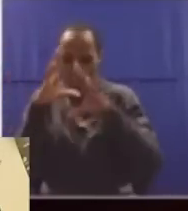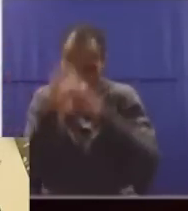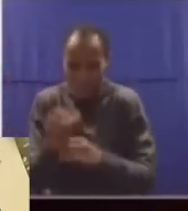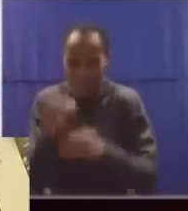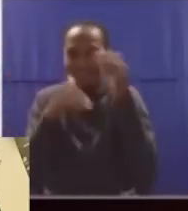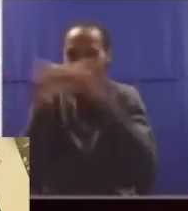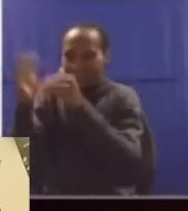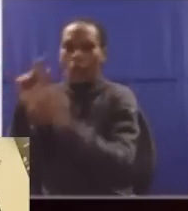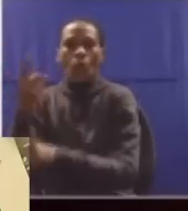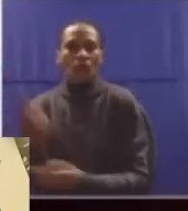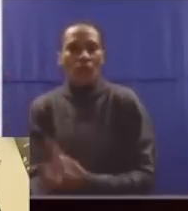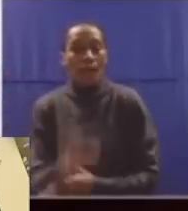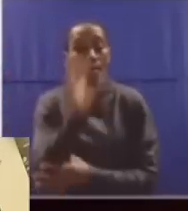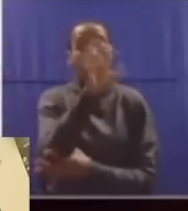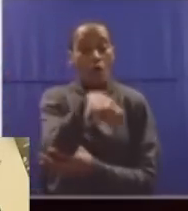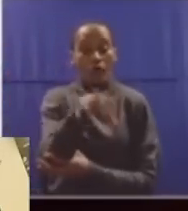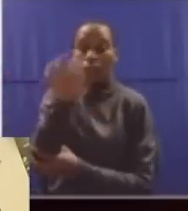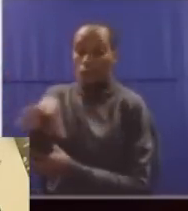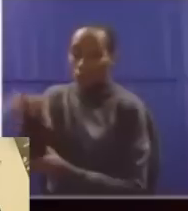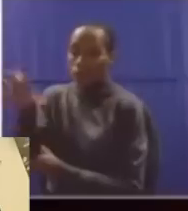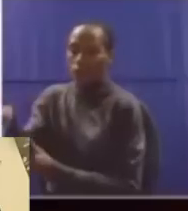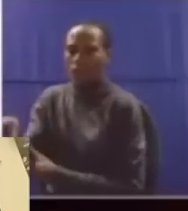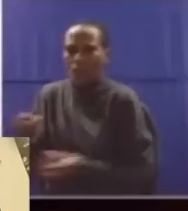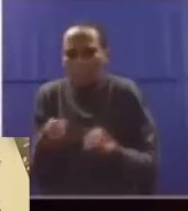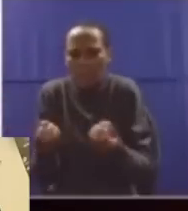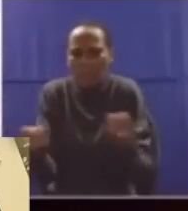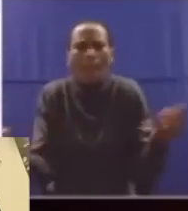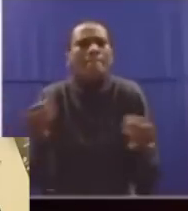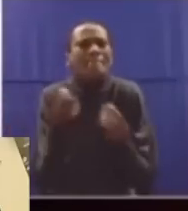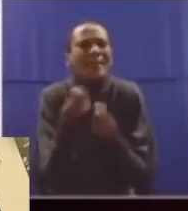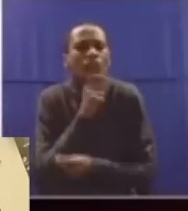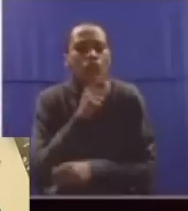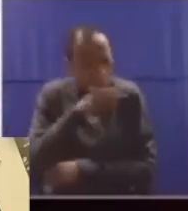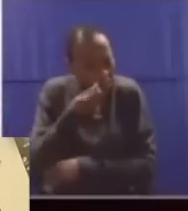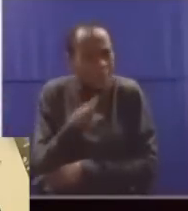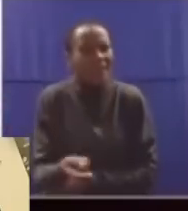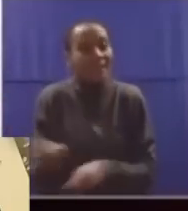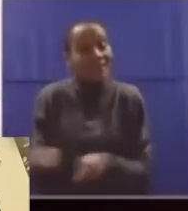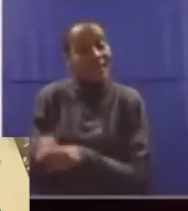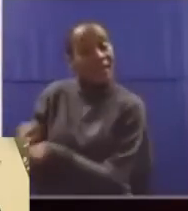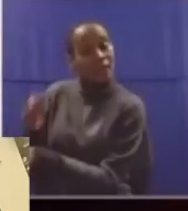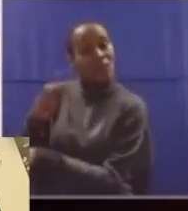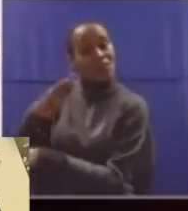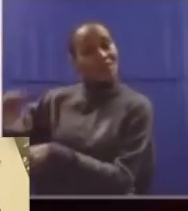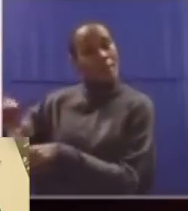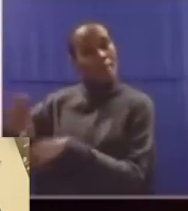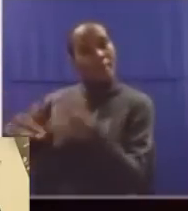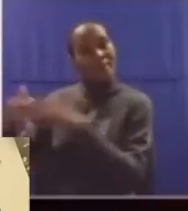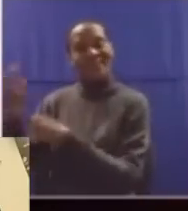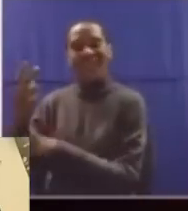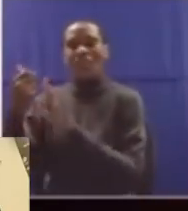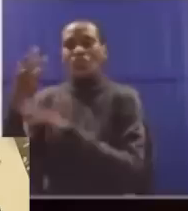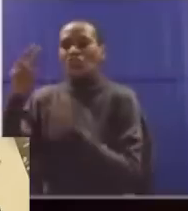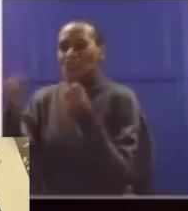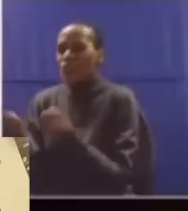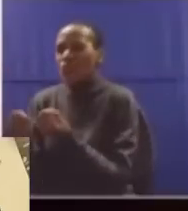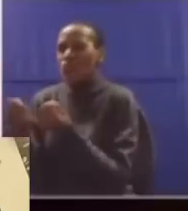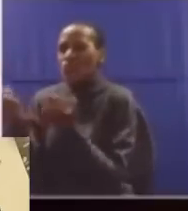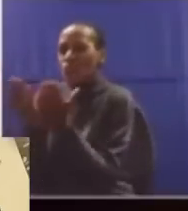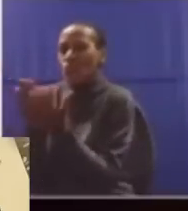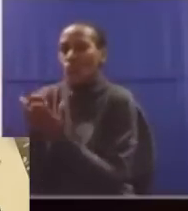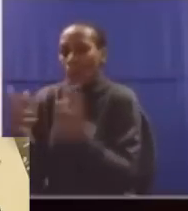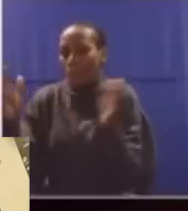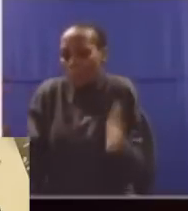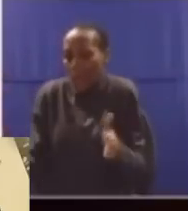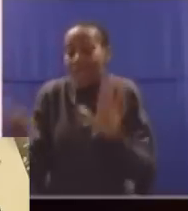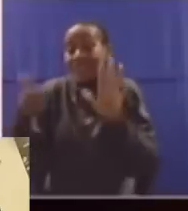was then given to provinces who can use it, like the Western Cape, who built a new school in 65 days.